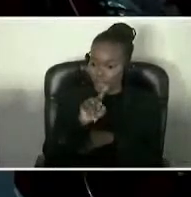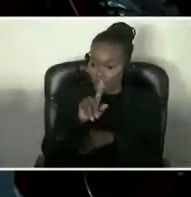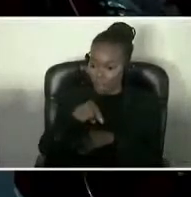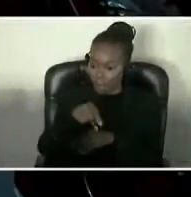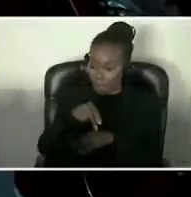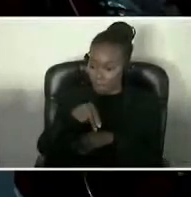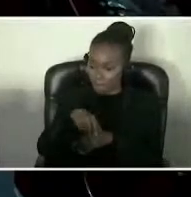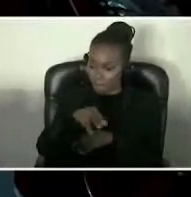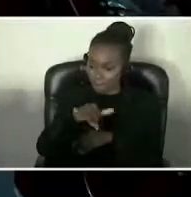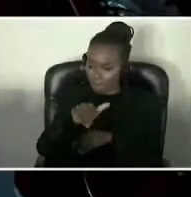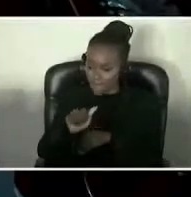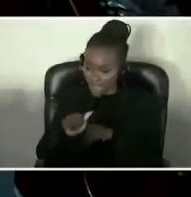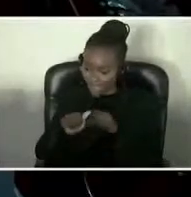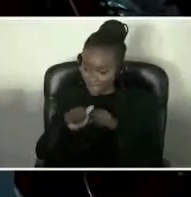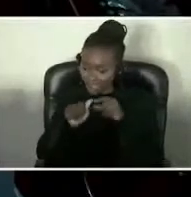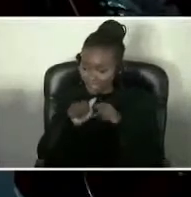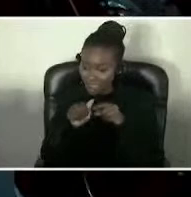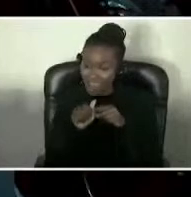foreign